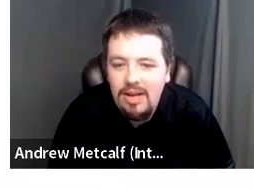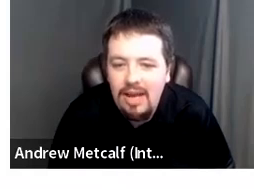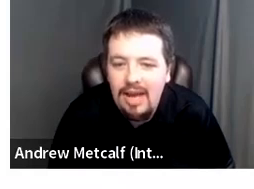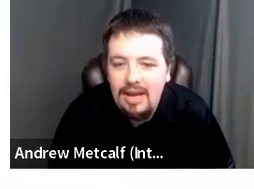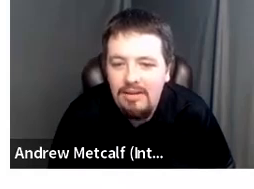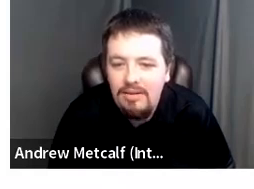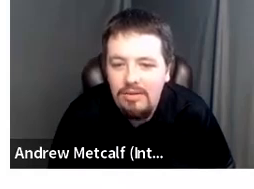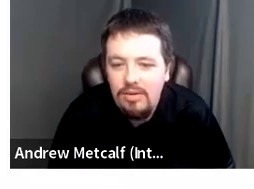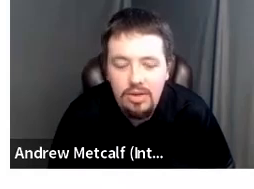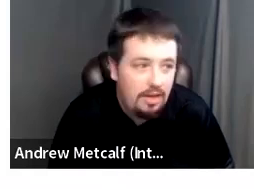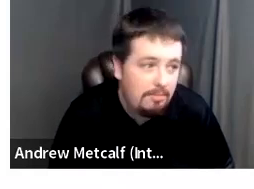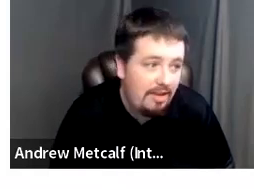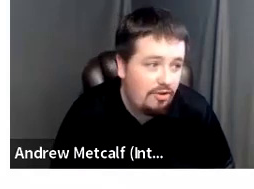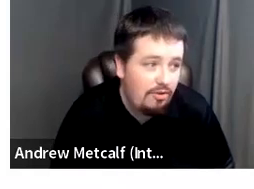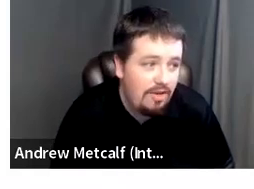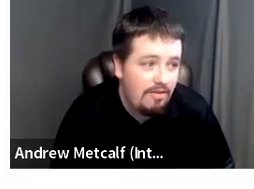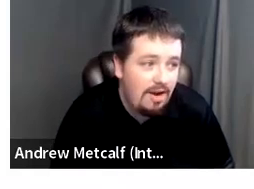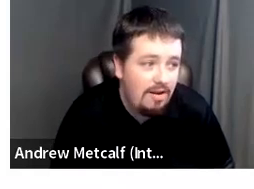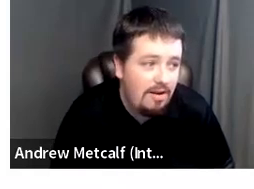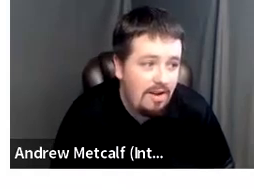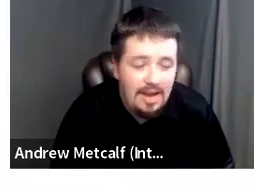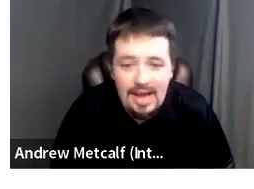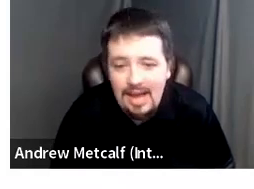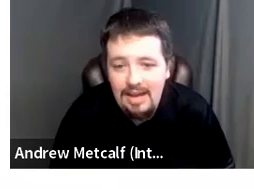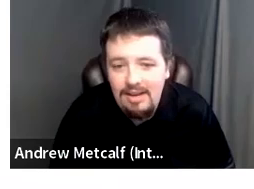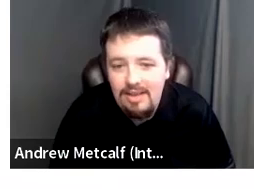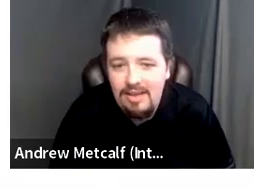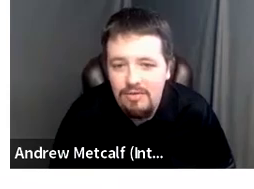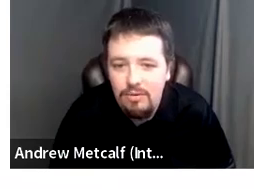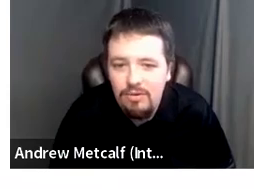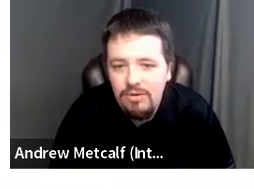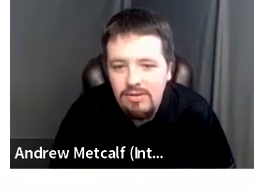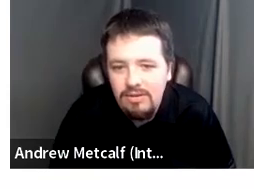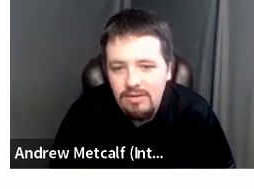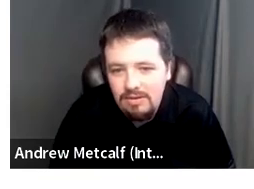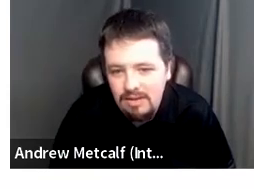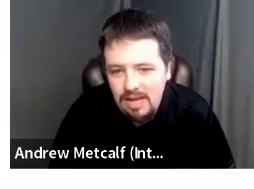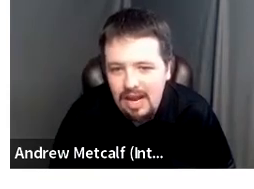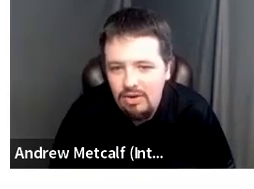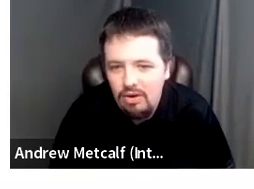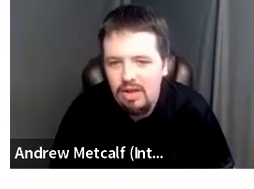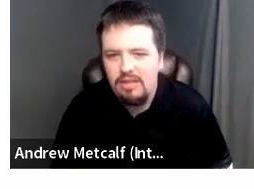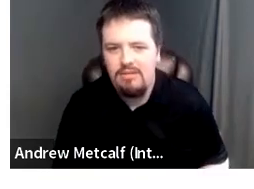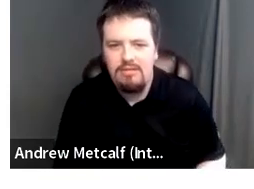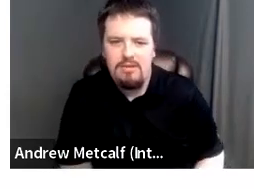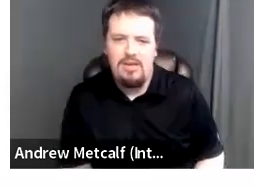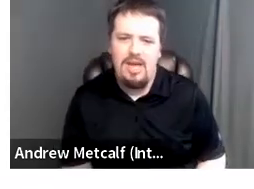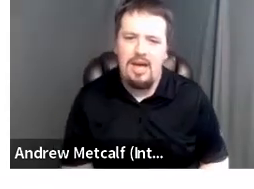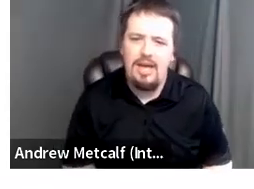there in Massachusetts there, and at the deaf school, and I taught